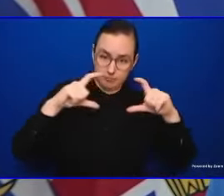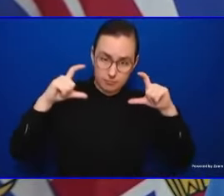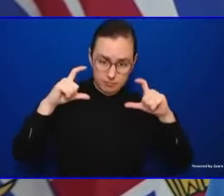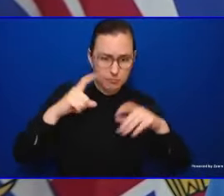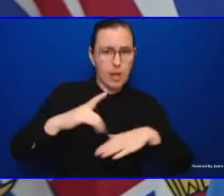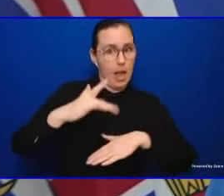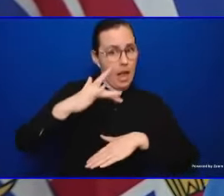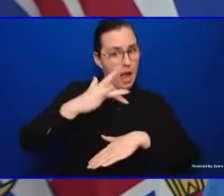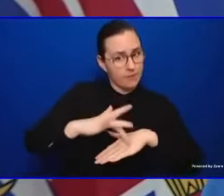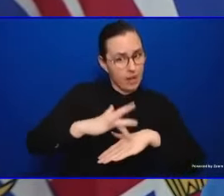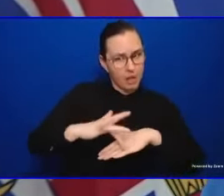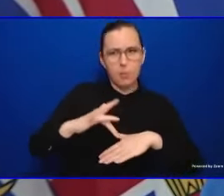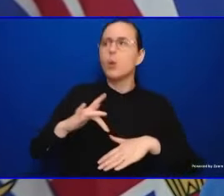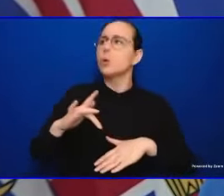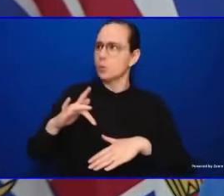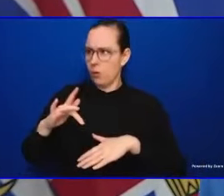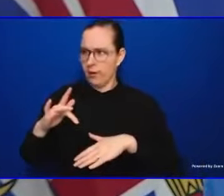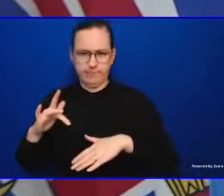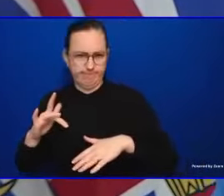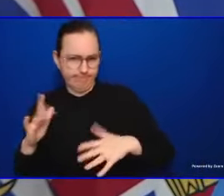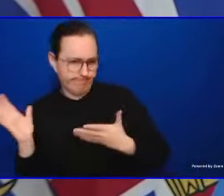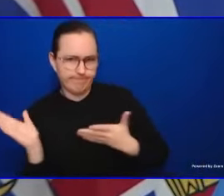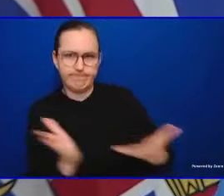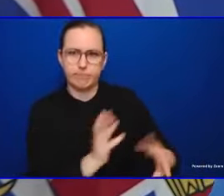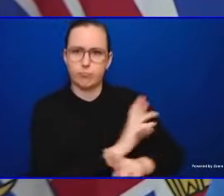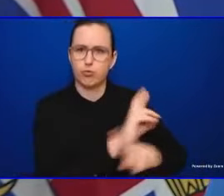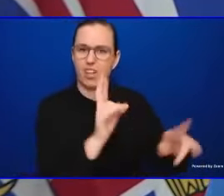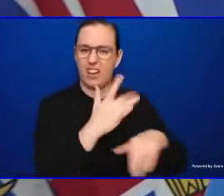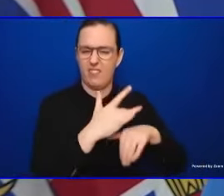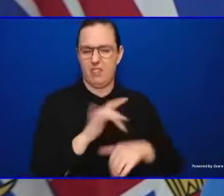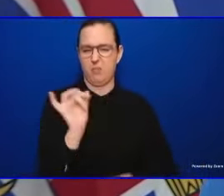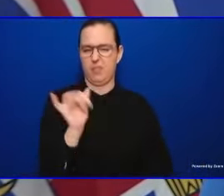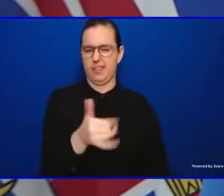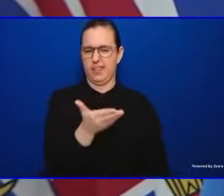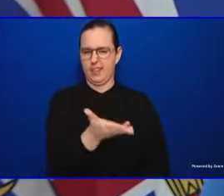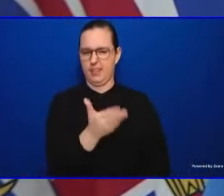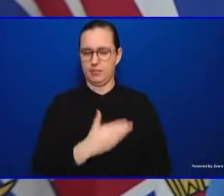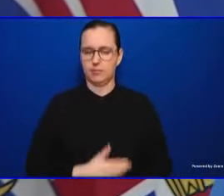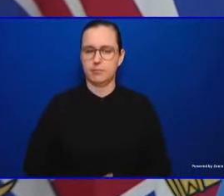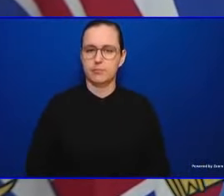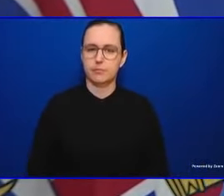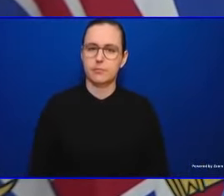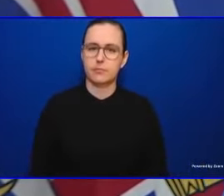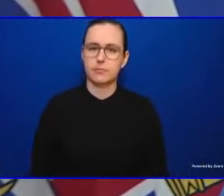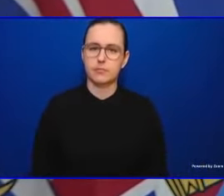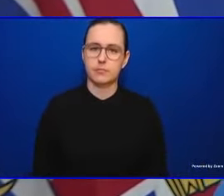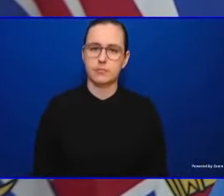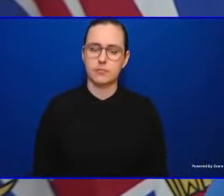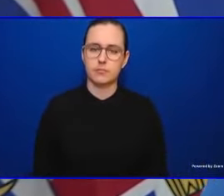is that there's a good supply of masks available next week when kids come back to school. Thank you.